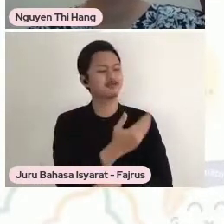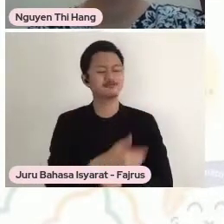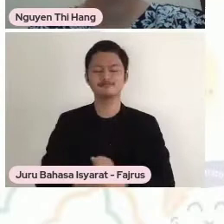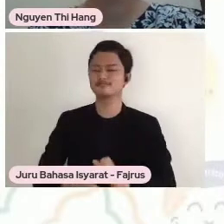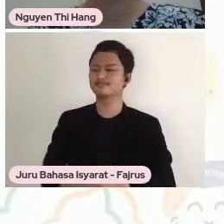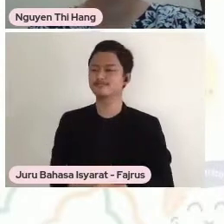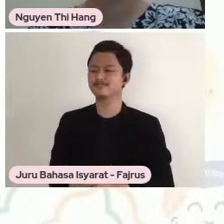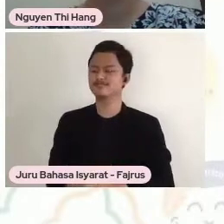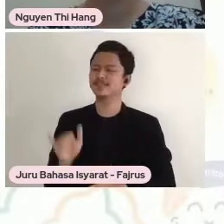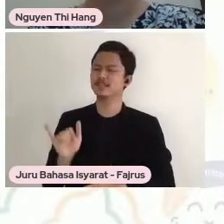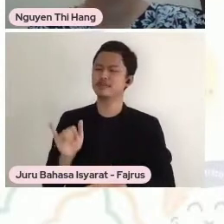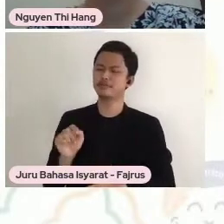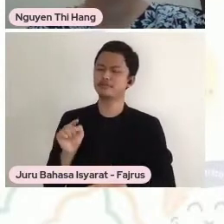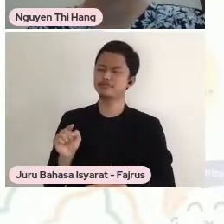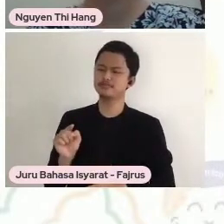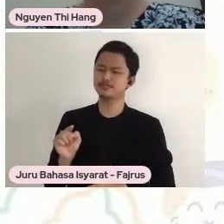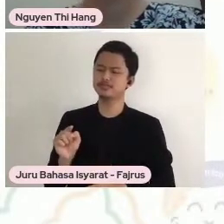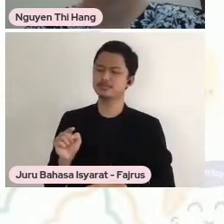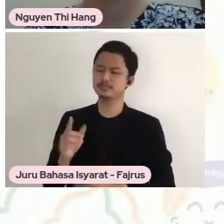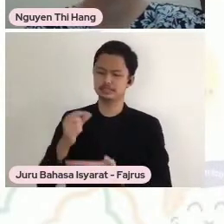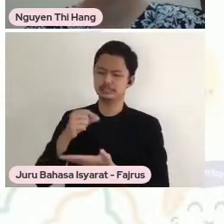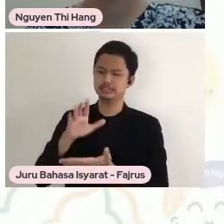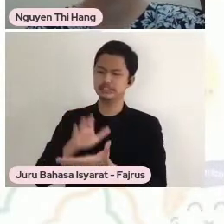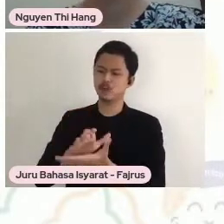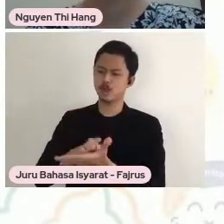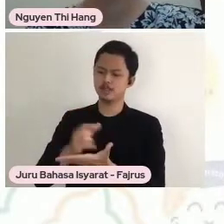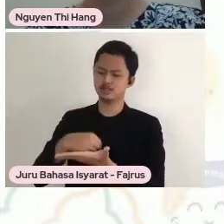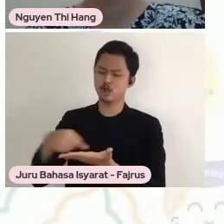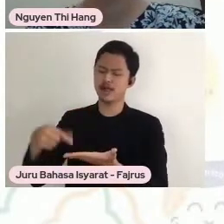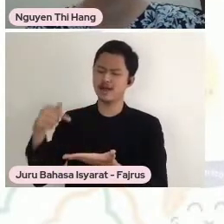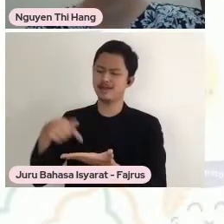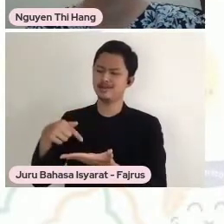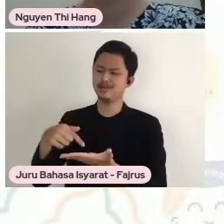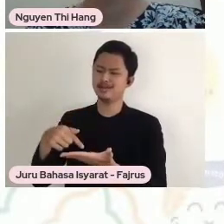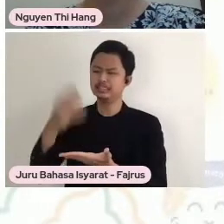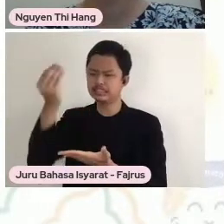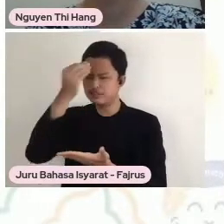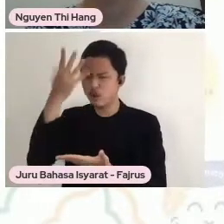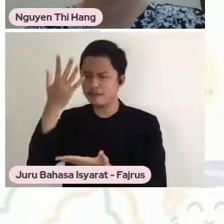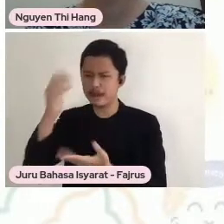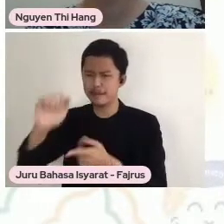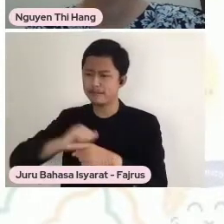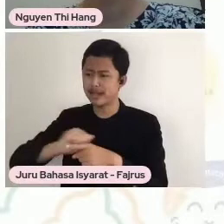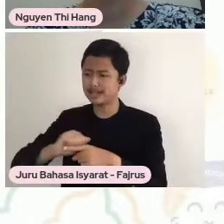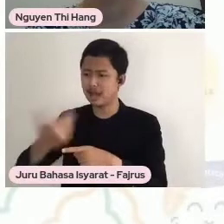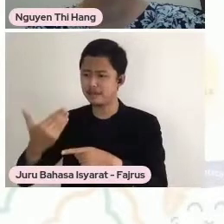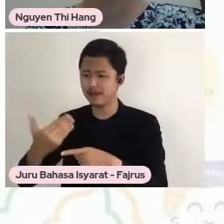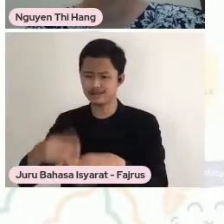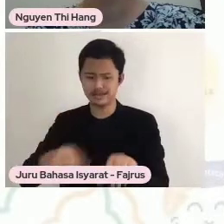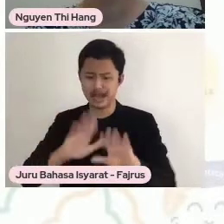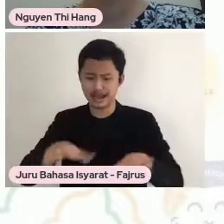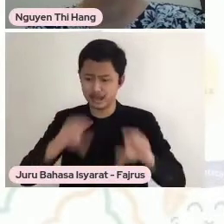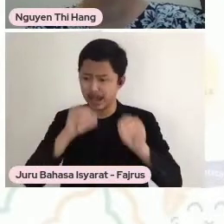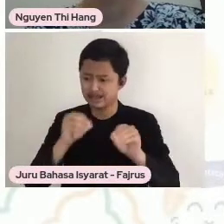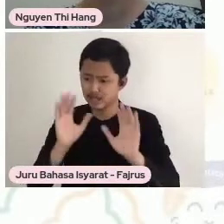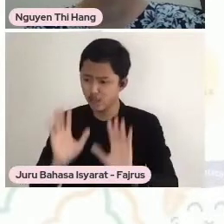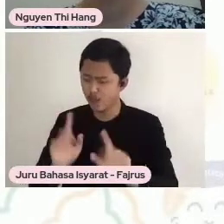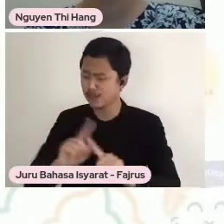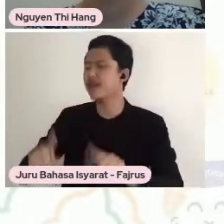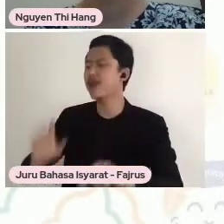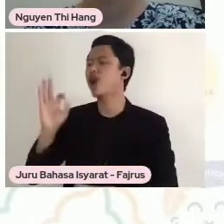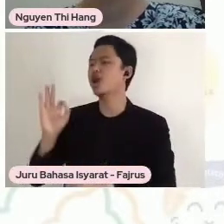So the school are busy to train parents, not only teaching the children, right? Due to the pandemic.